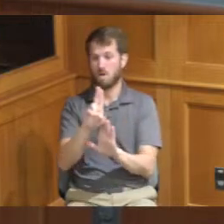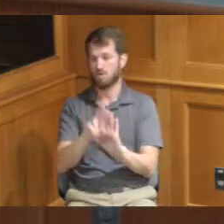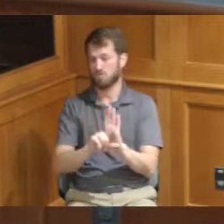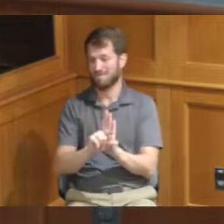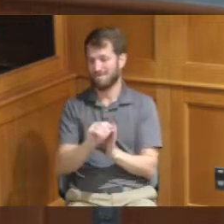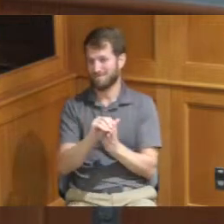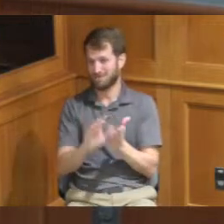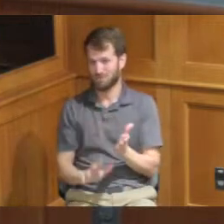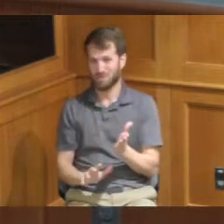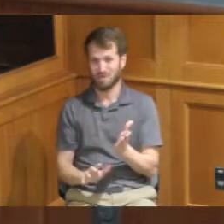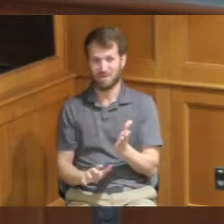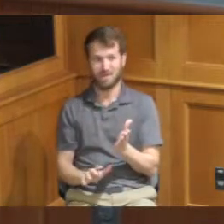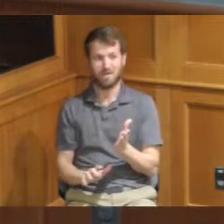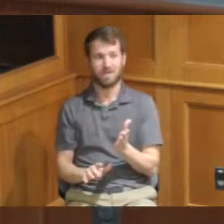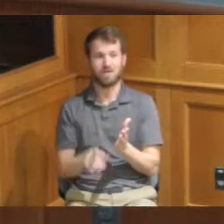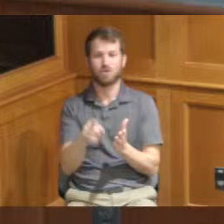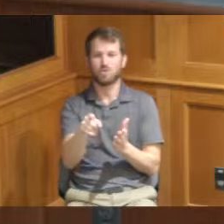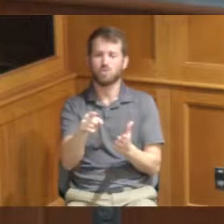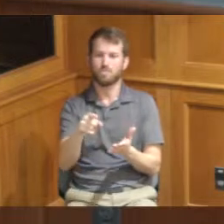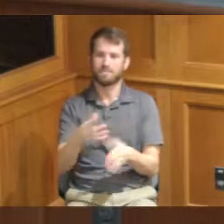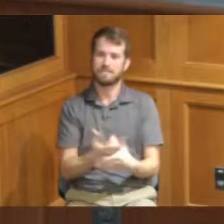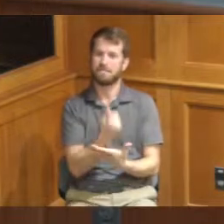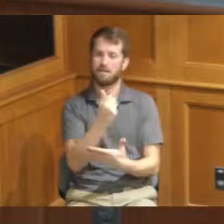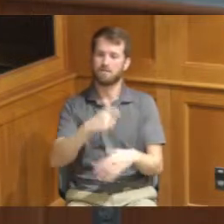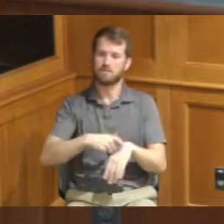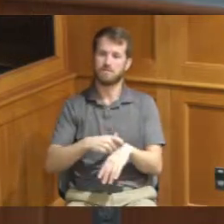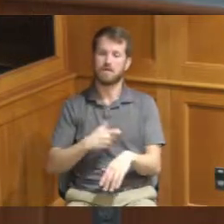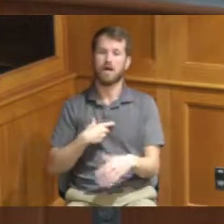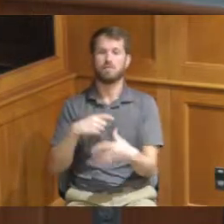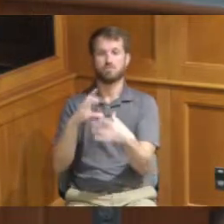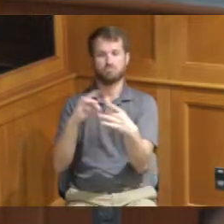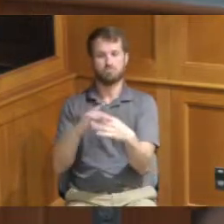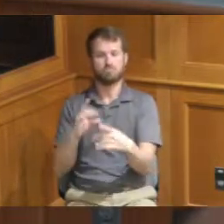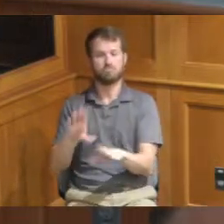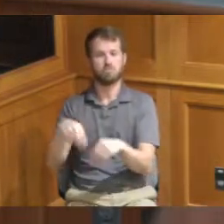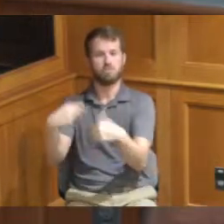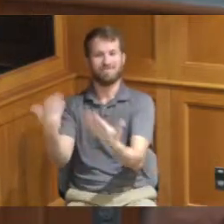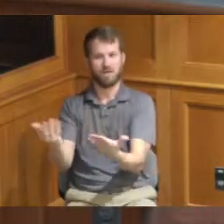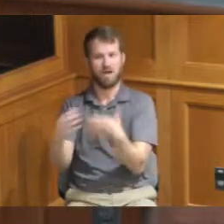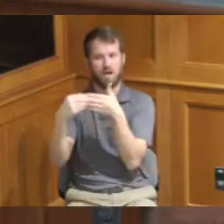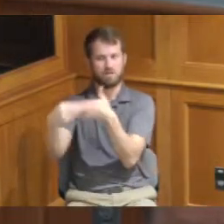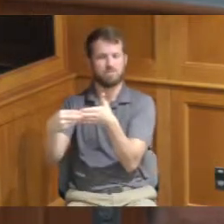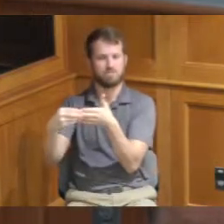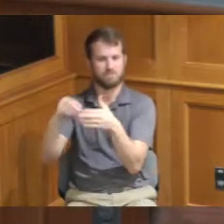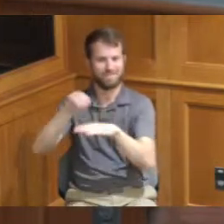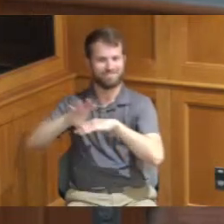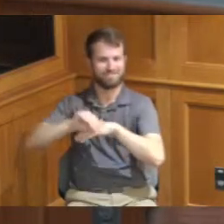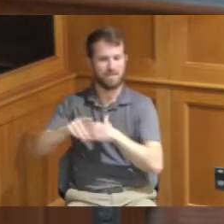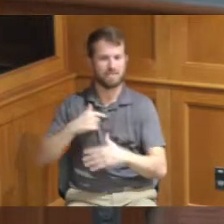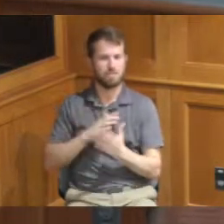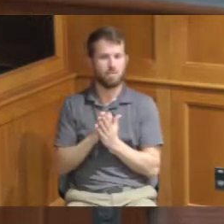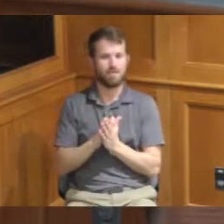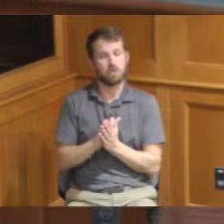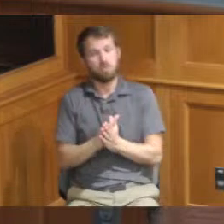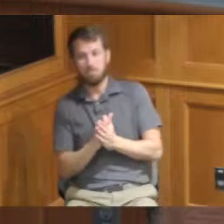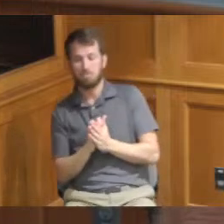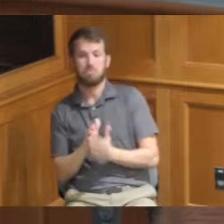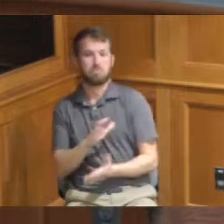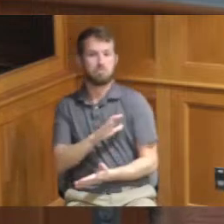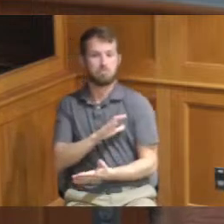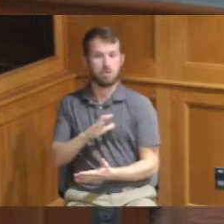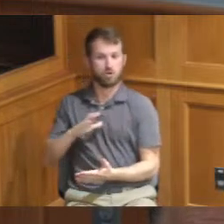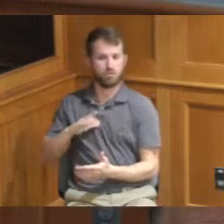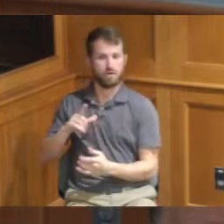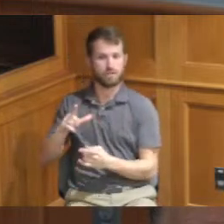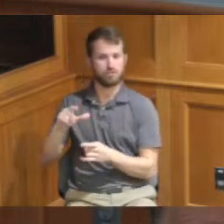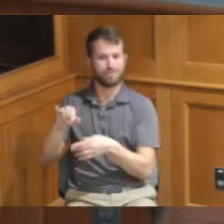student, you taking the time to talk to me and provide sage advice, which motivated me to apply to a congressional internship.